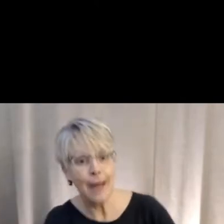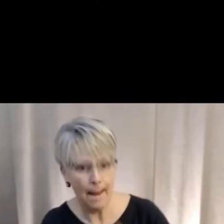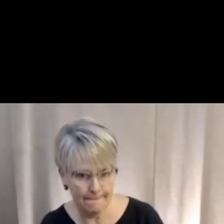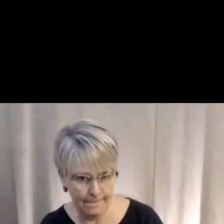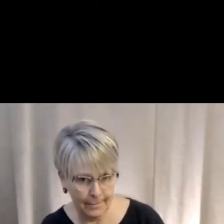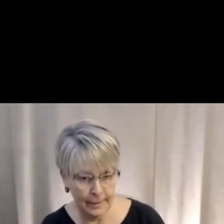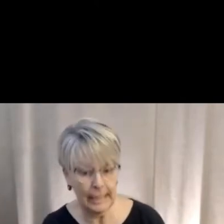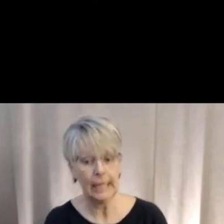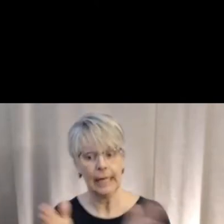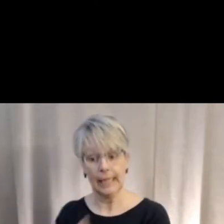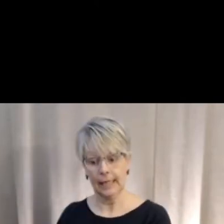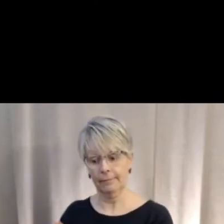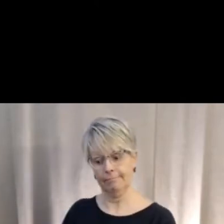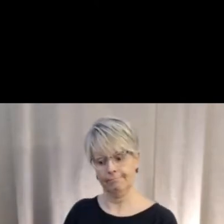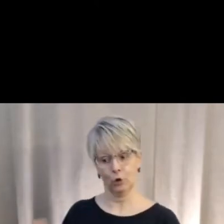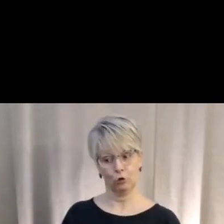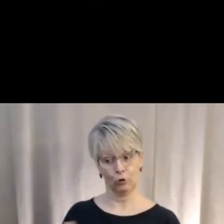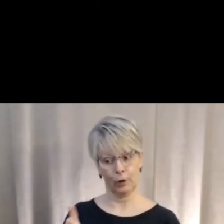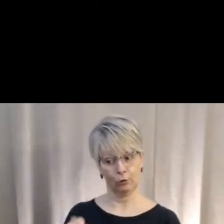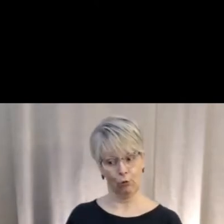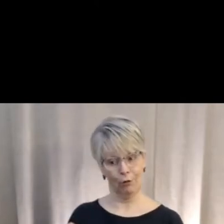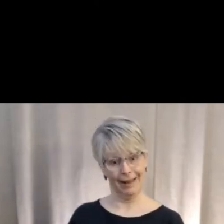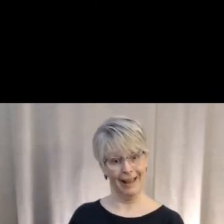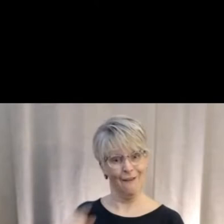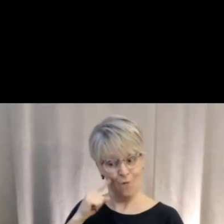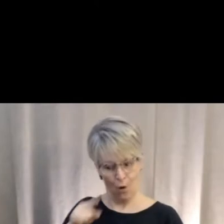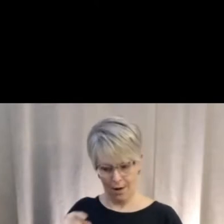service dog is specifically for its person,